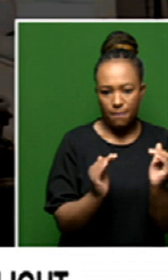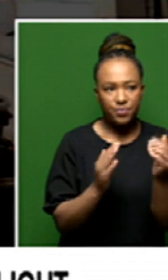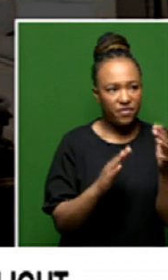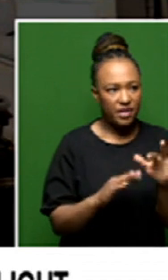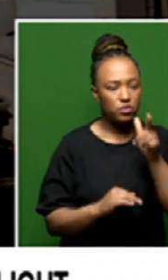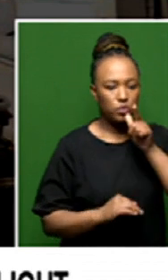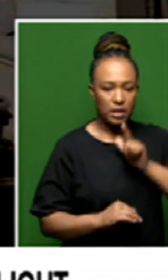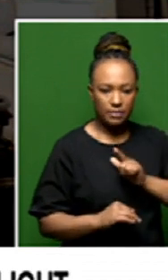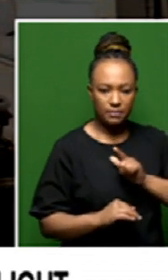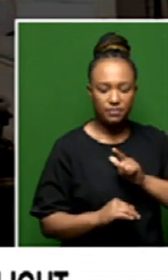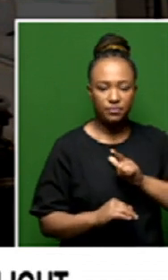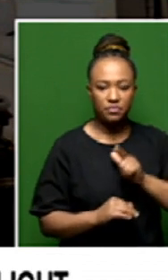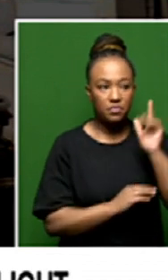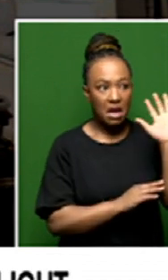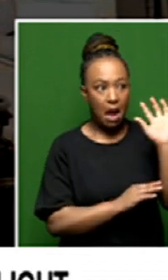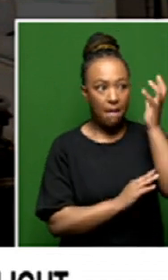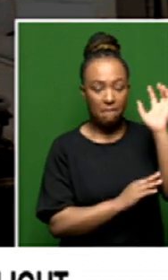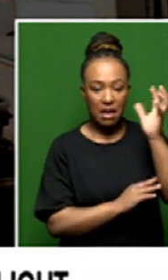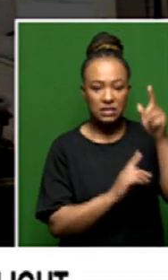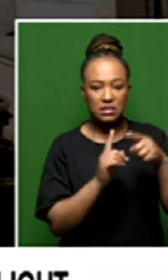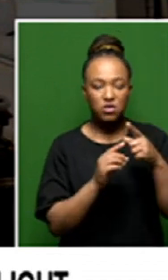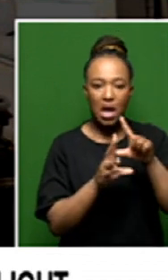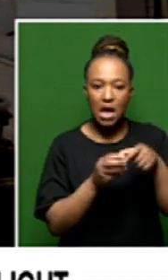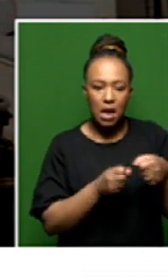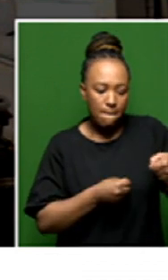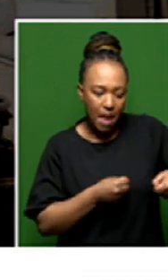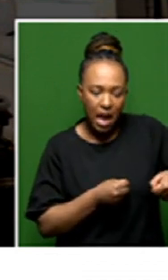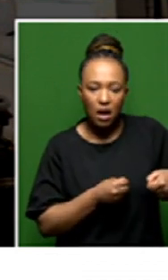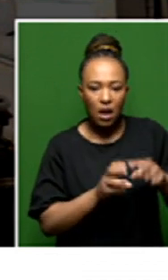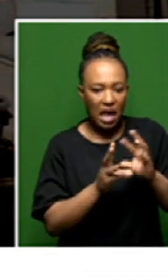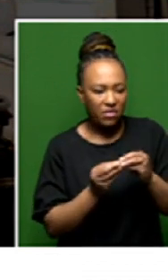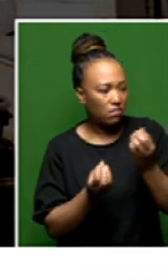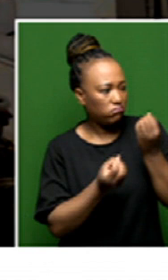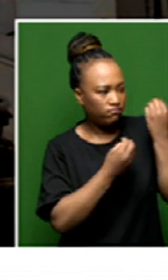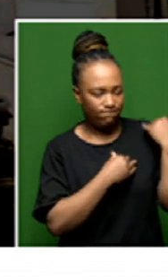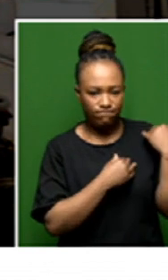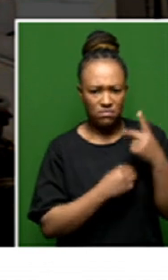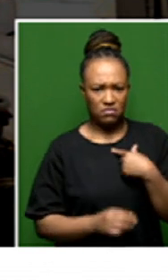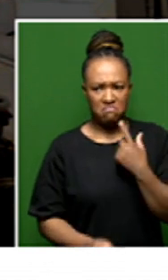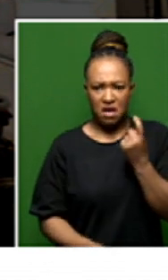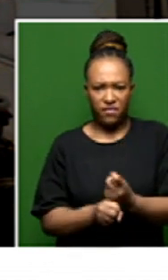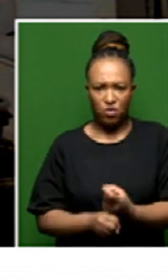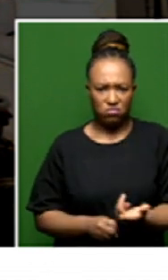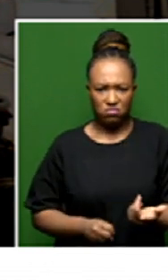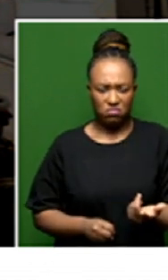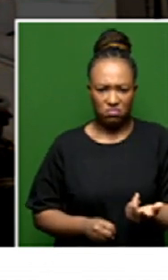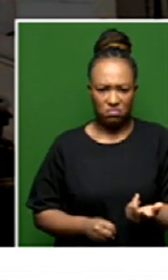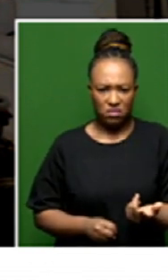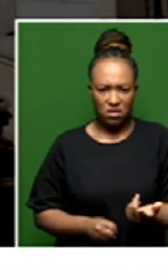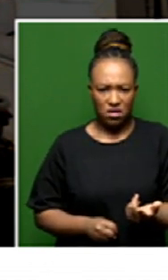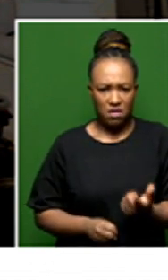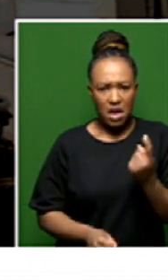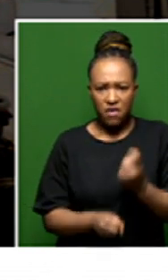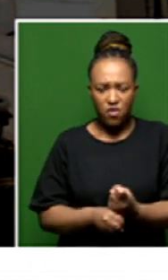told to get into this ambulance with our luggage, and I refused because we don't know who does or does not